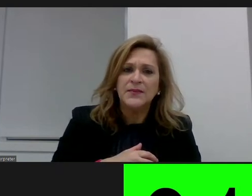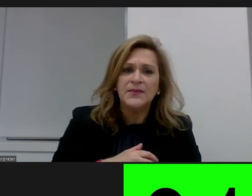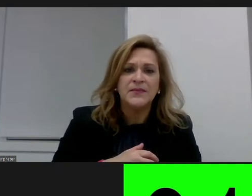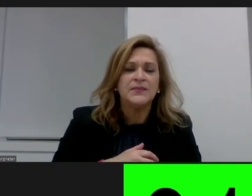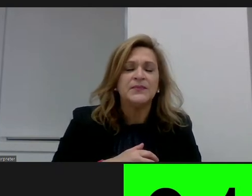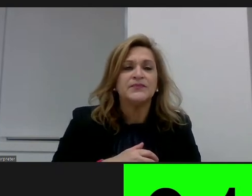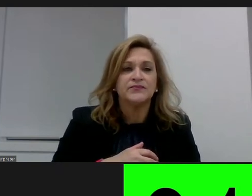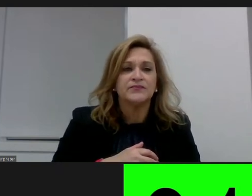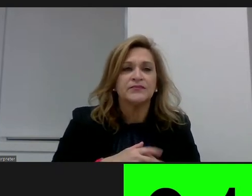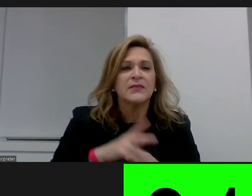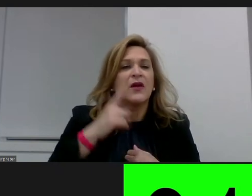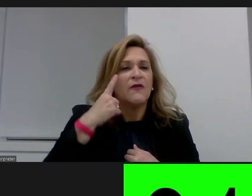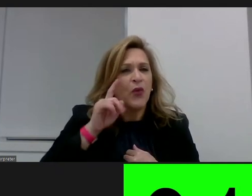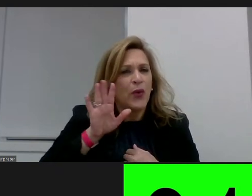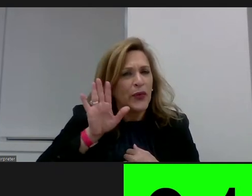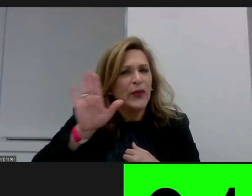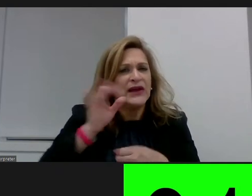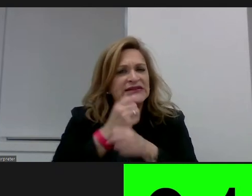It's for their safety.